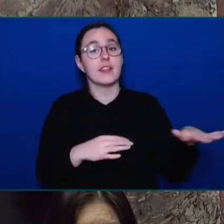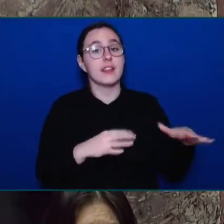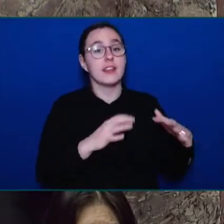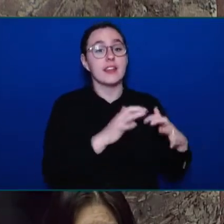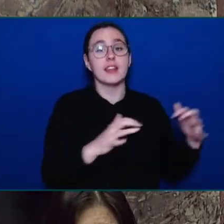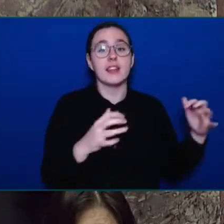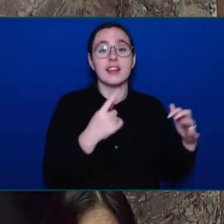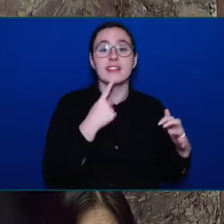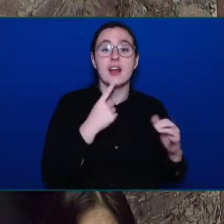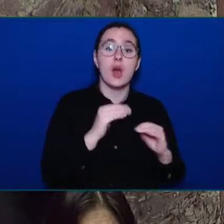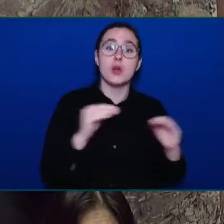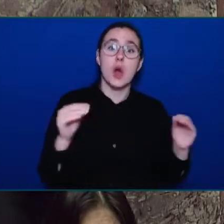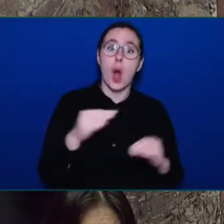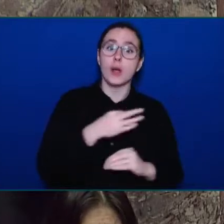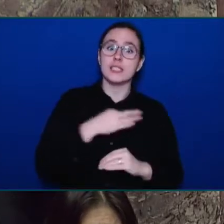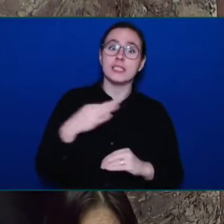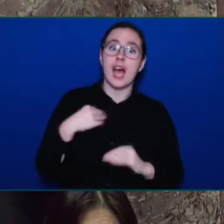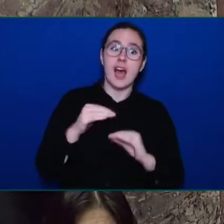public sector.